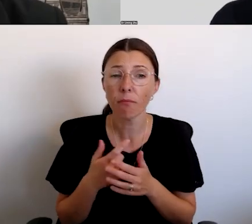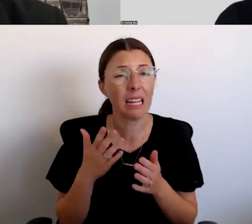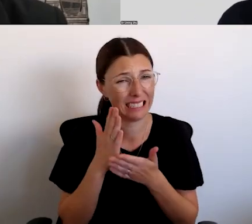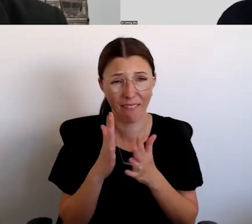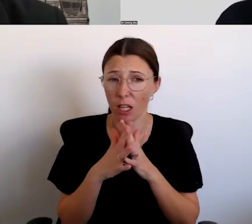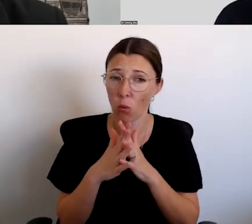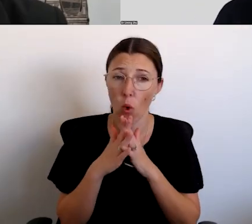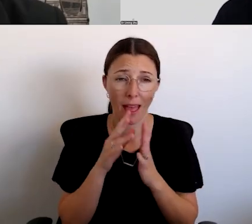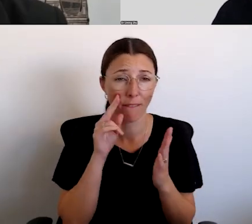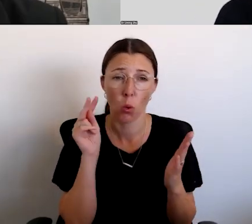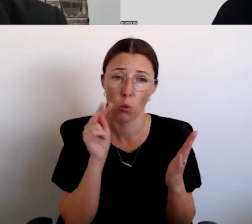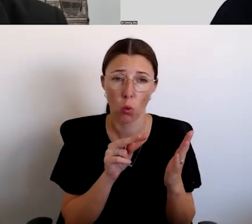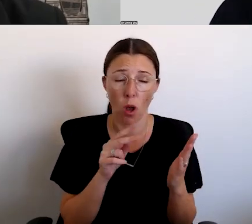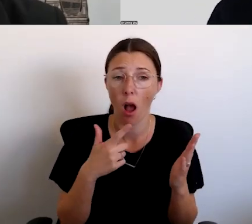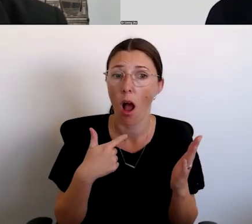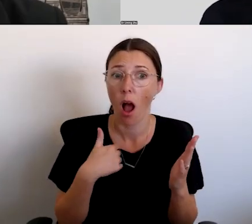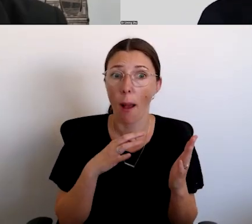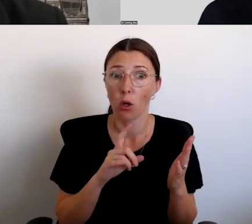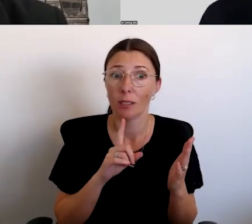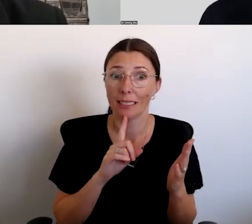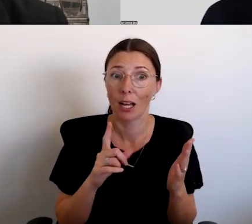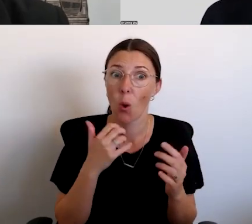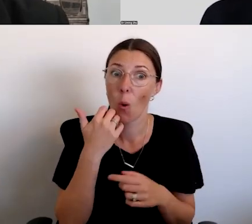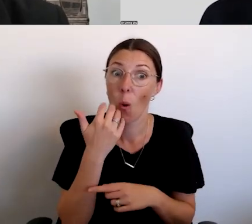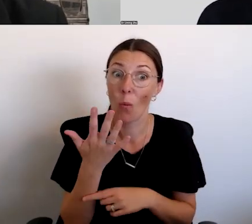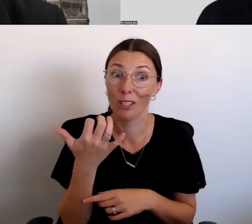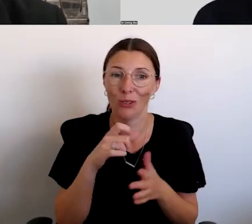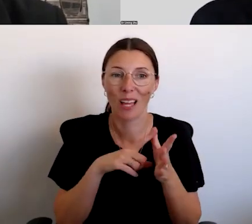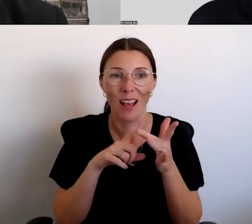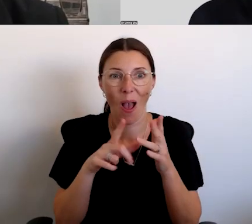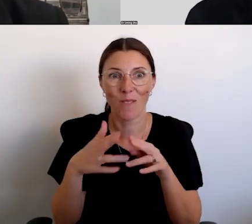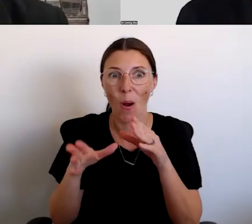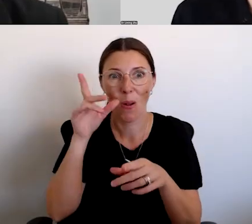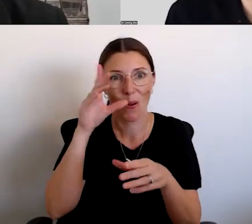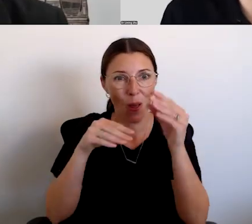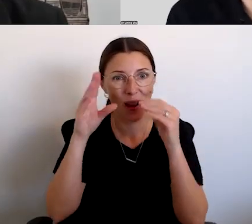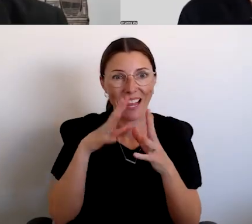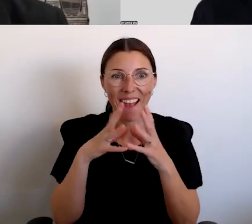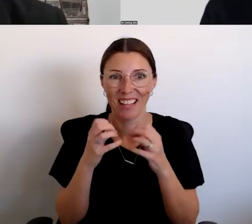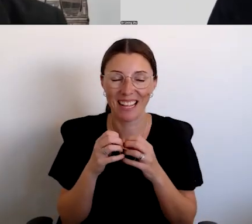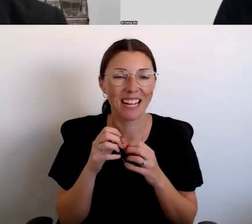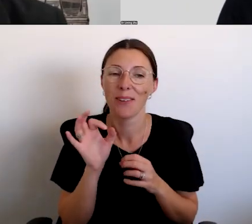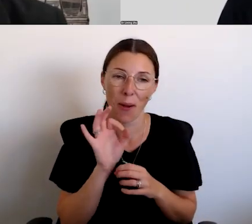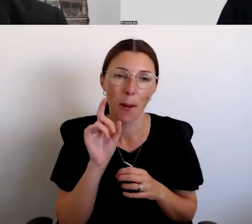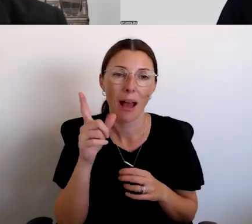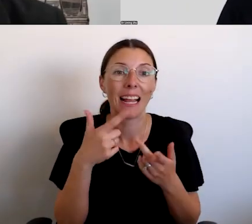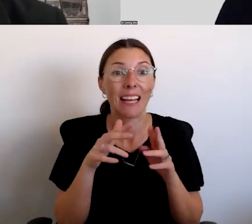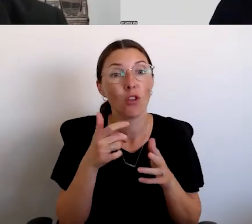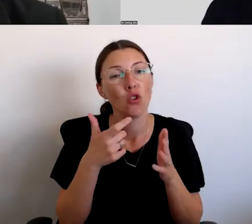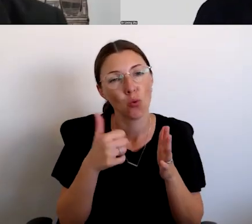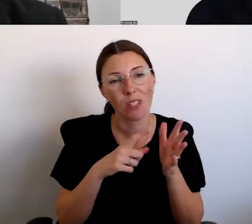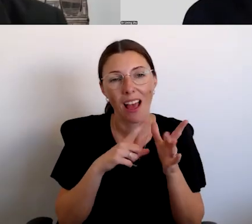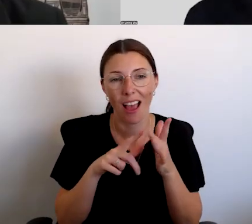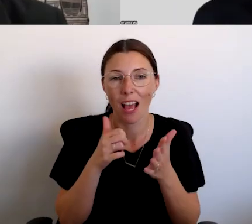saying you should always use AI to learn, but AI can, if used in the right way, you can learn a lot of things from it. I